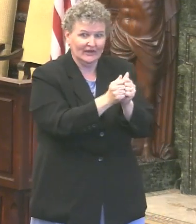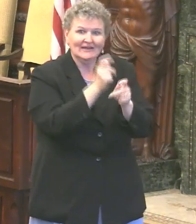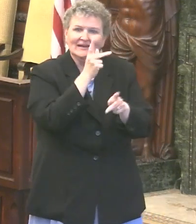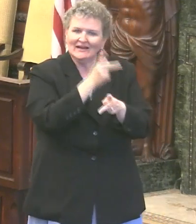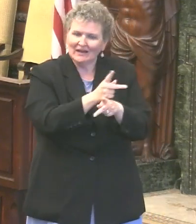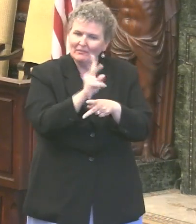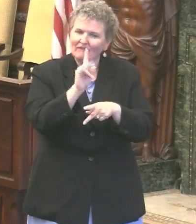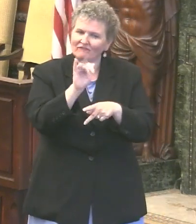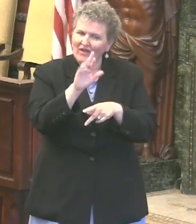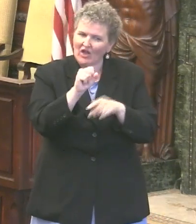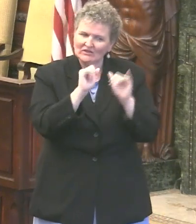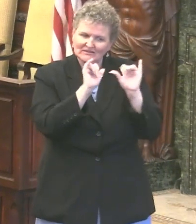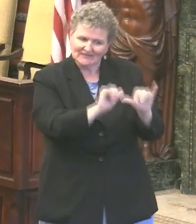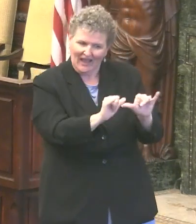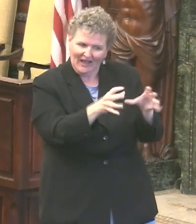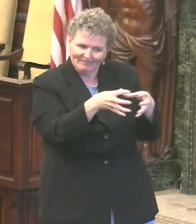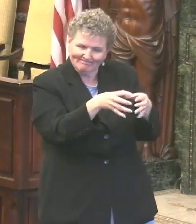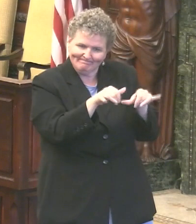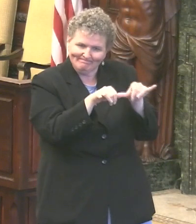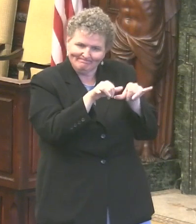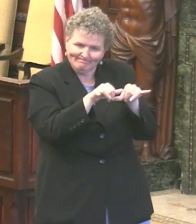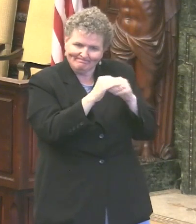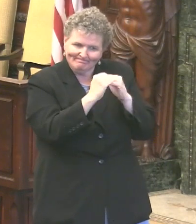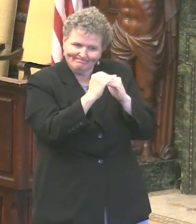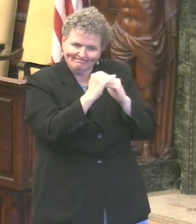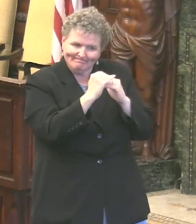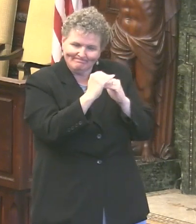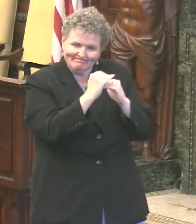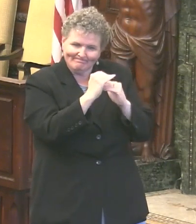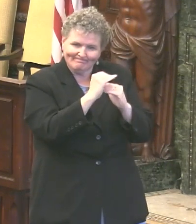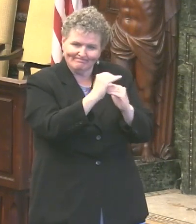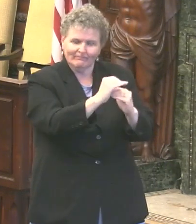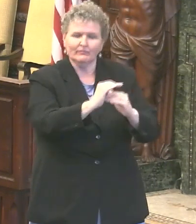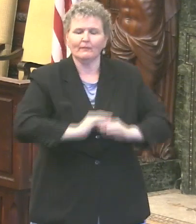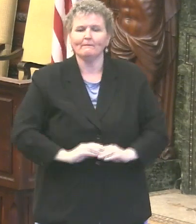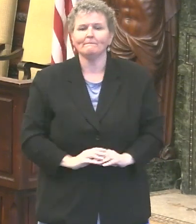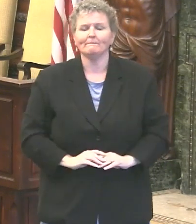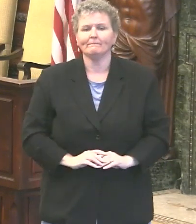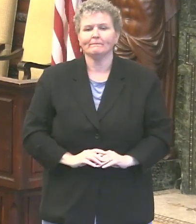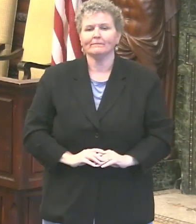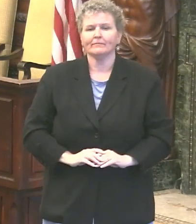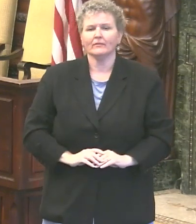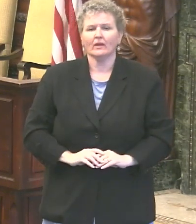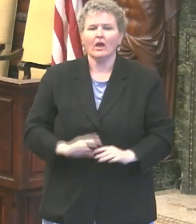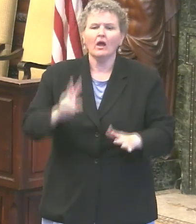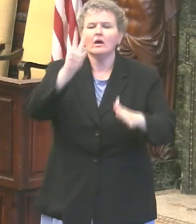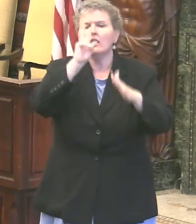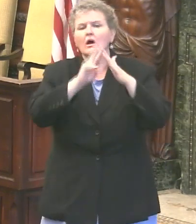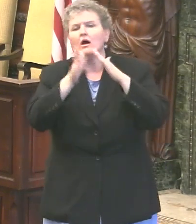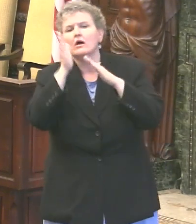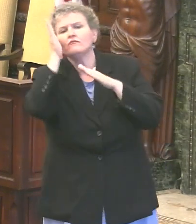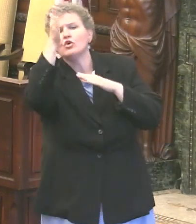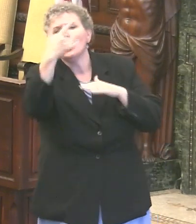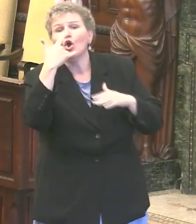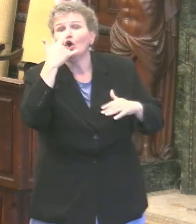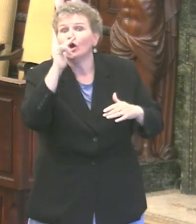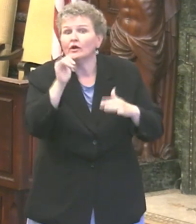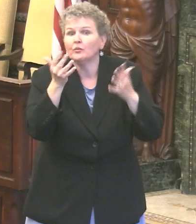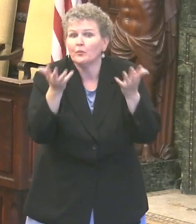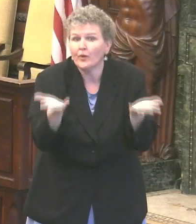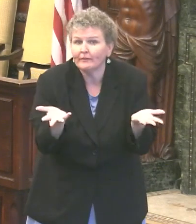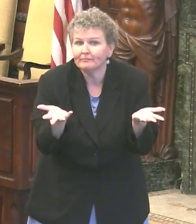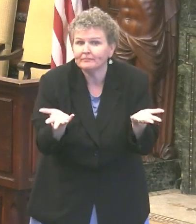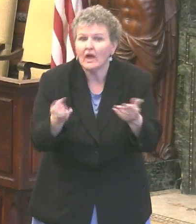limit the most severe infections, is what we care about the most. So what does the future look like from here? Well, if case rates